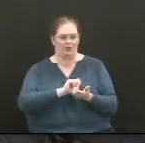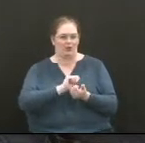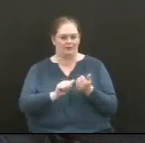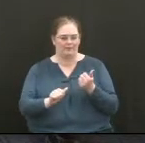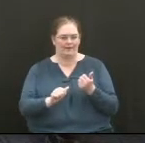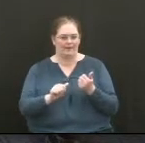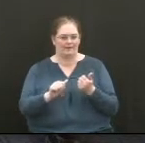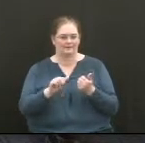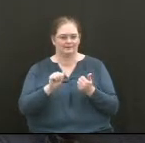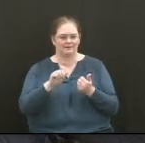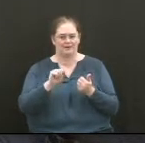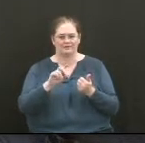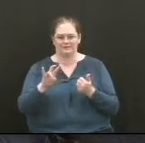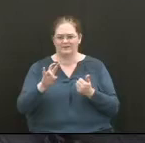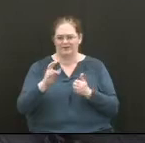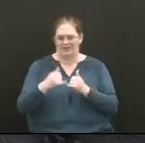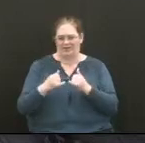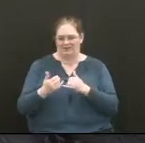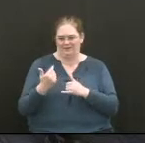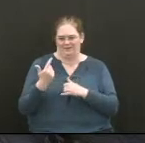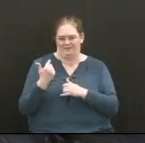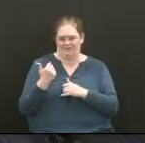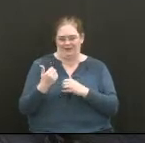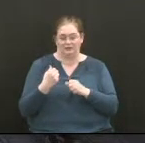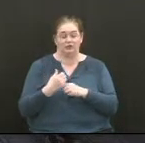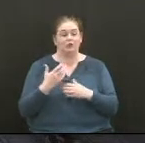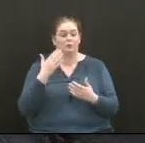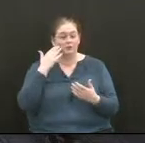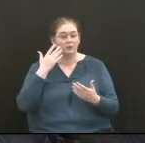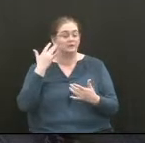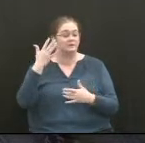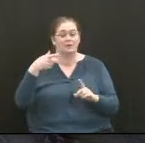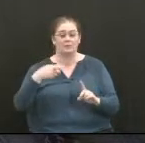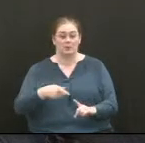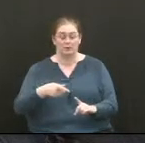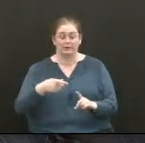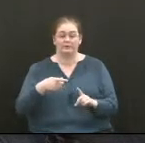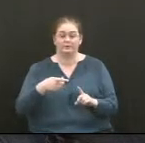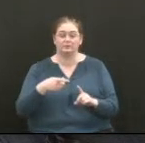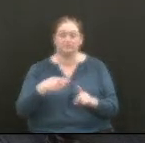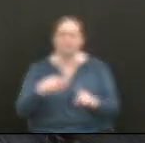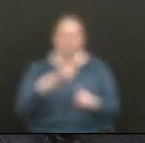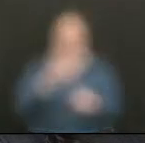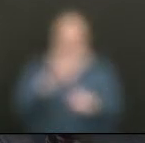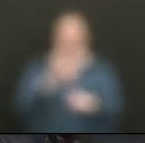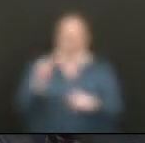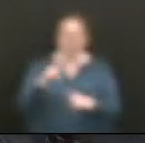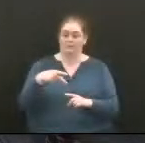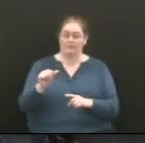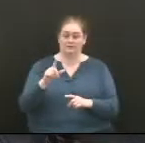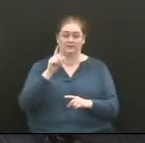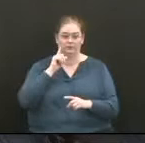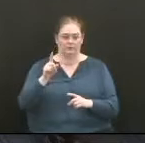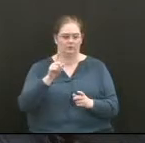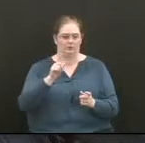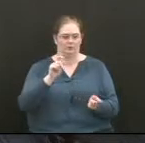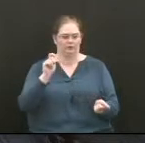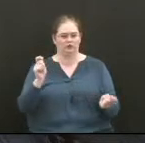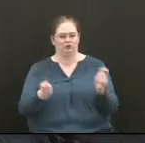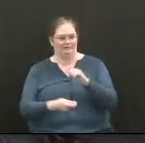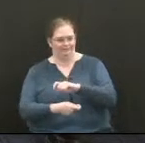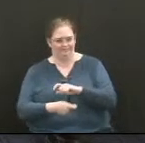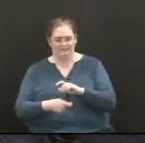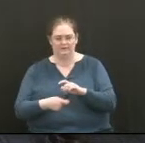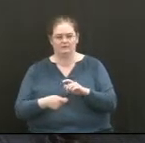Act 77 at the end of last year, we all knew that at some point, you know, Bucks County, Pennsylvania would shift so that, you know,